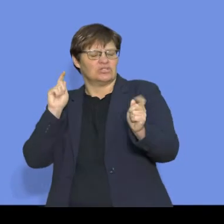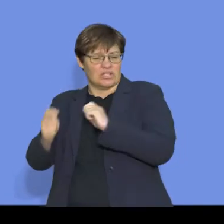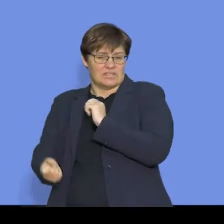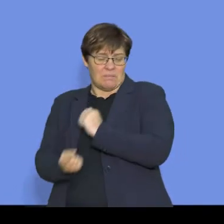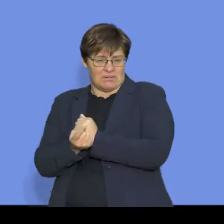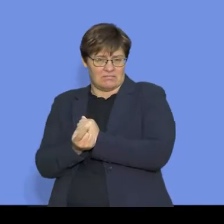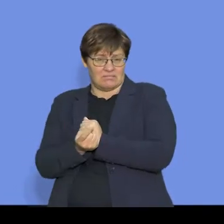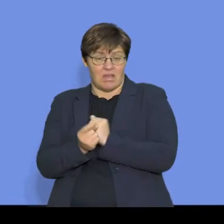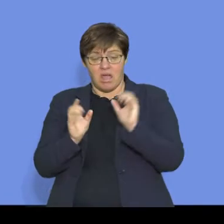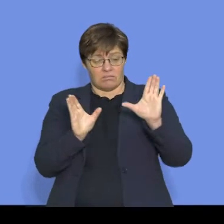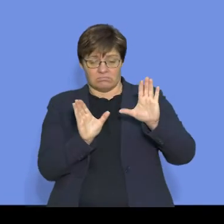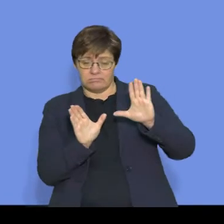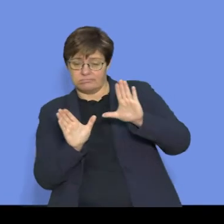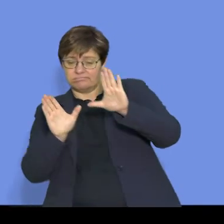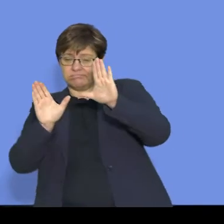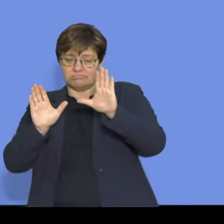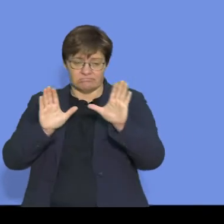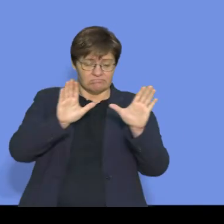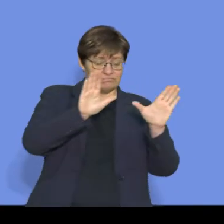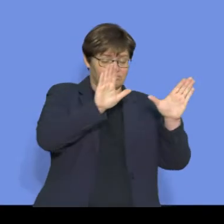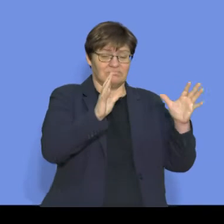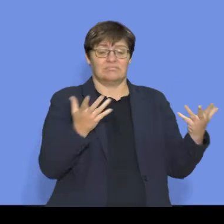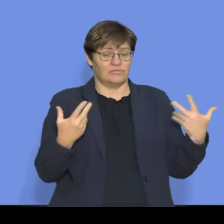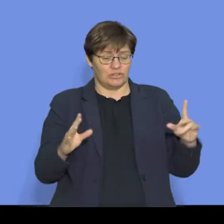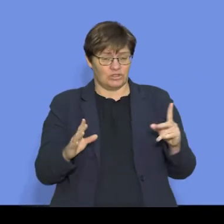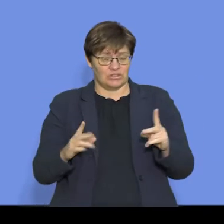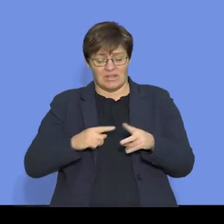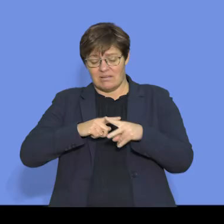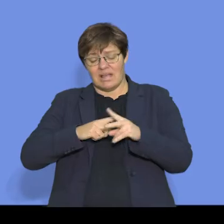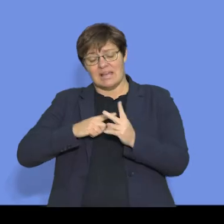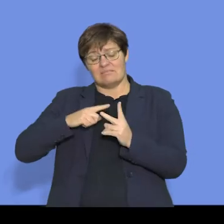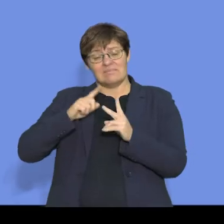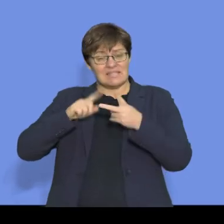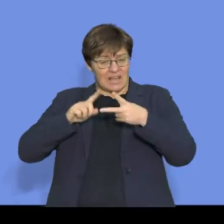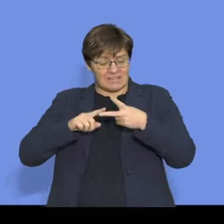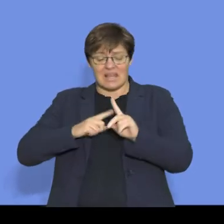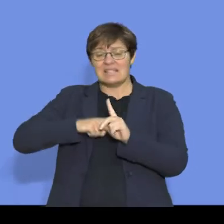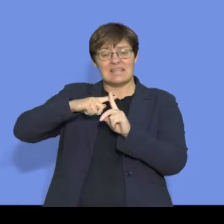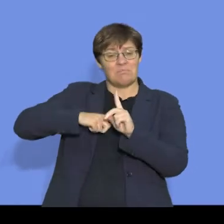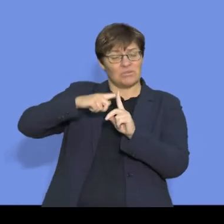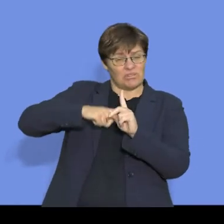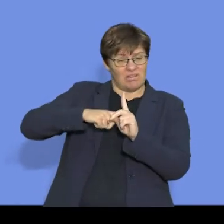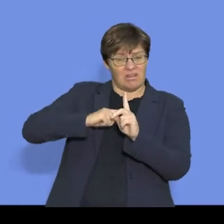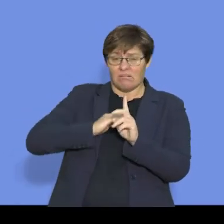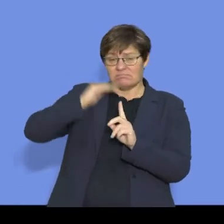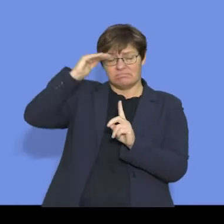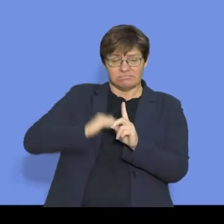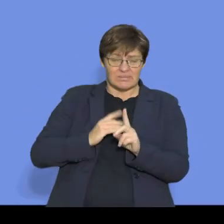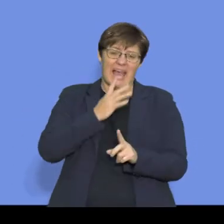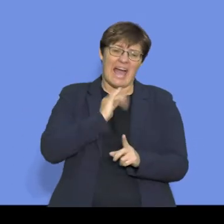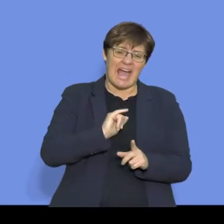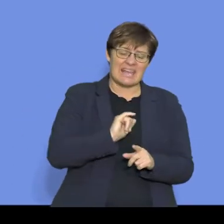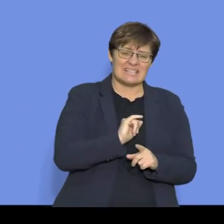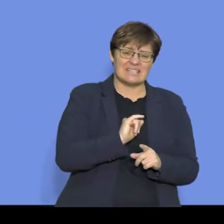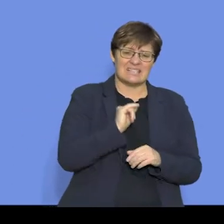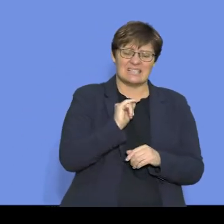have moved. The temperatures have gone up and down, leading to tropics and ice age